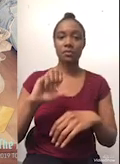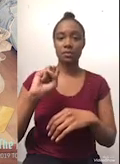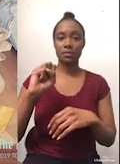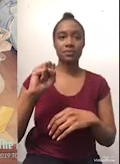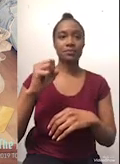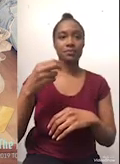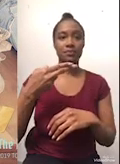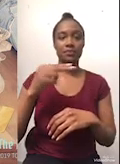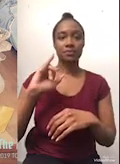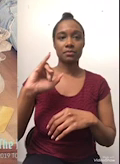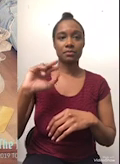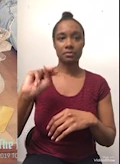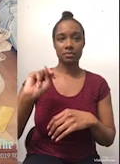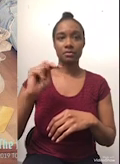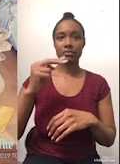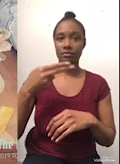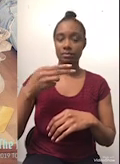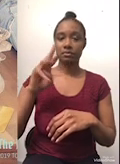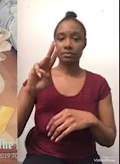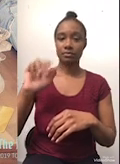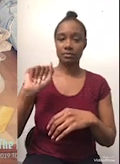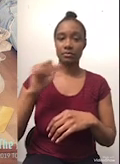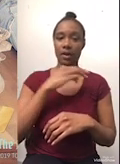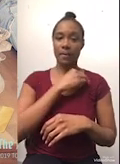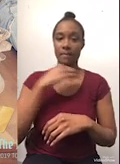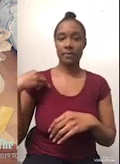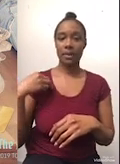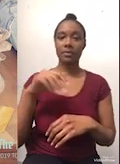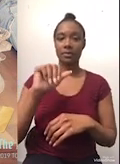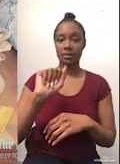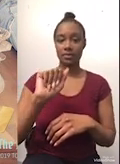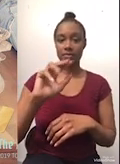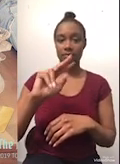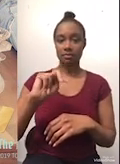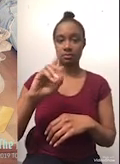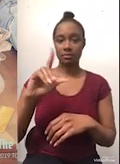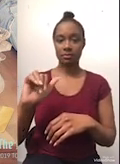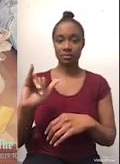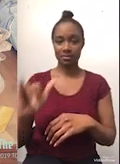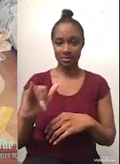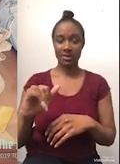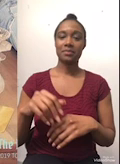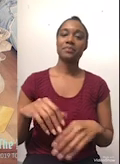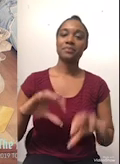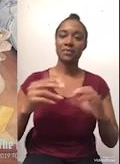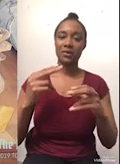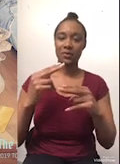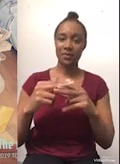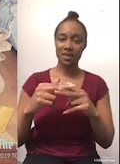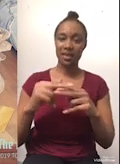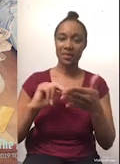name, Uptension, basically indicates that the 10 members of the group will upgrade your tension.